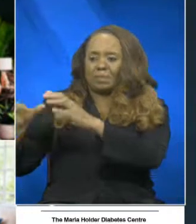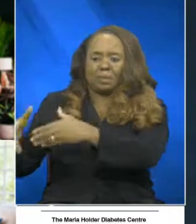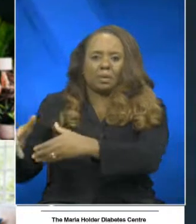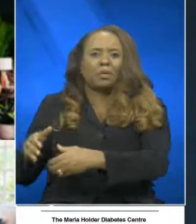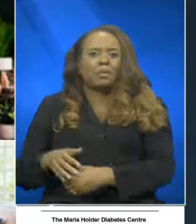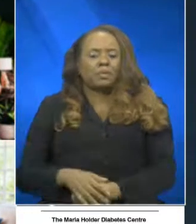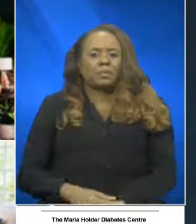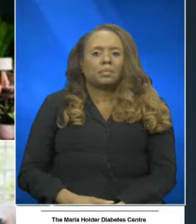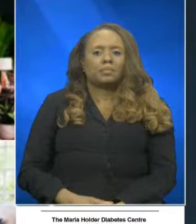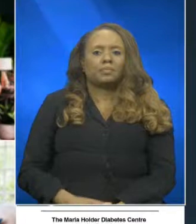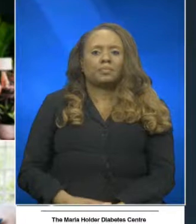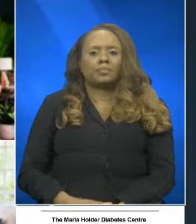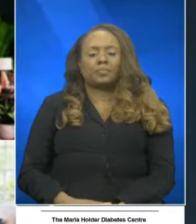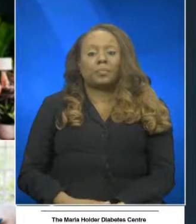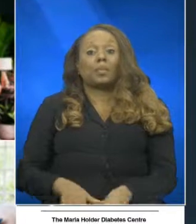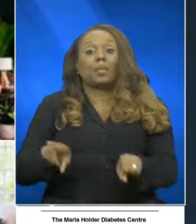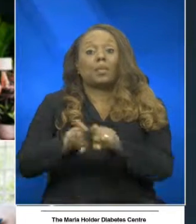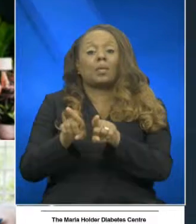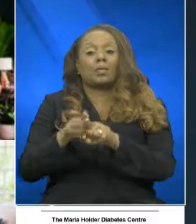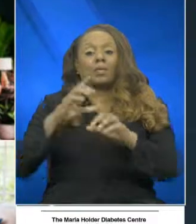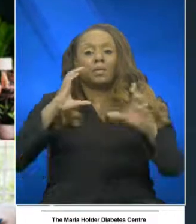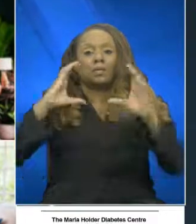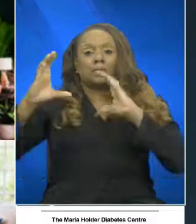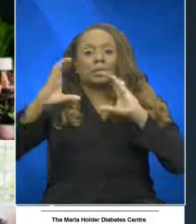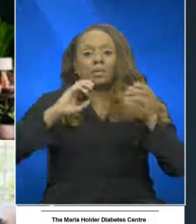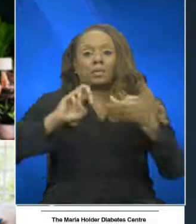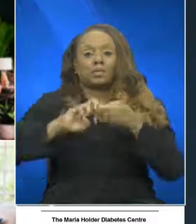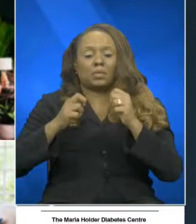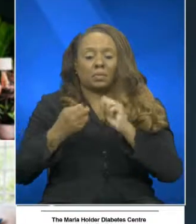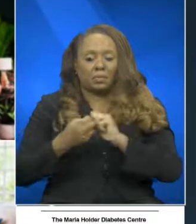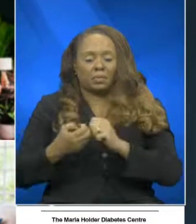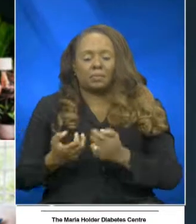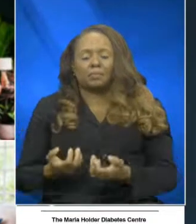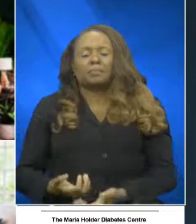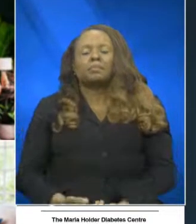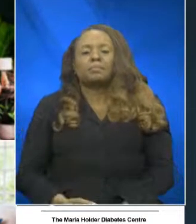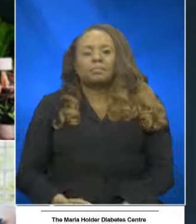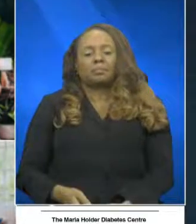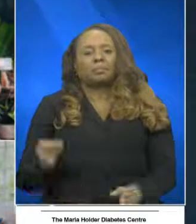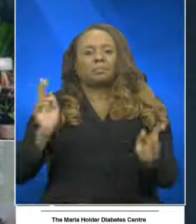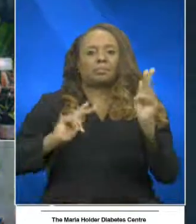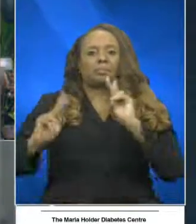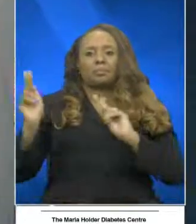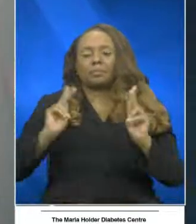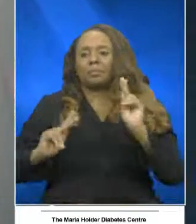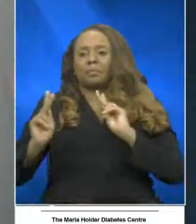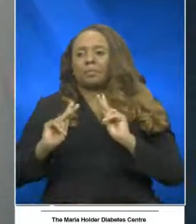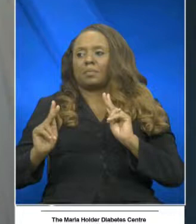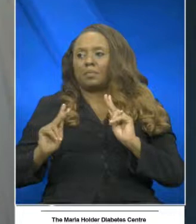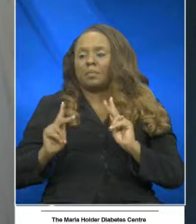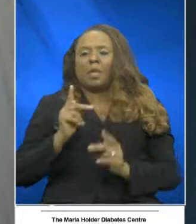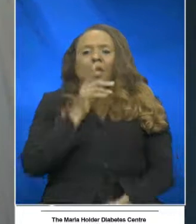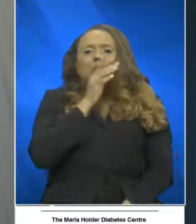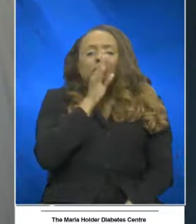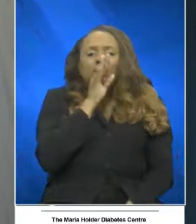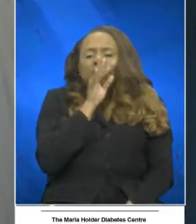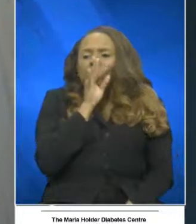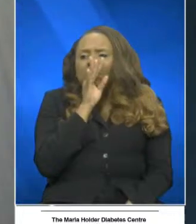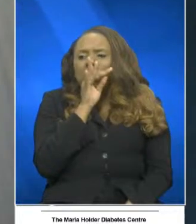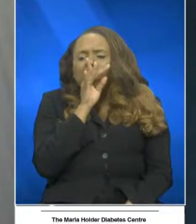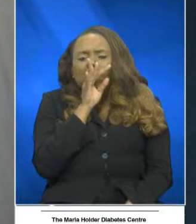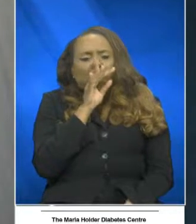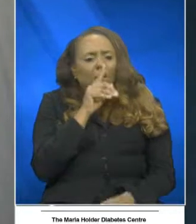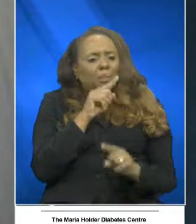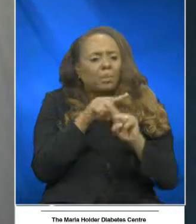are communication issues, or what we call aphasia, where the person is unable to understand any language or unable to